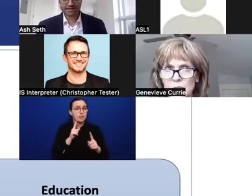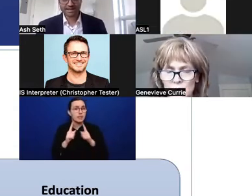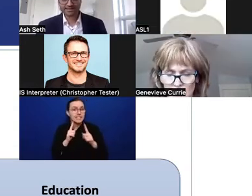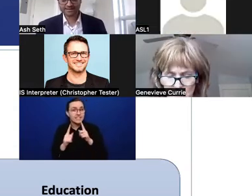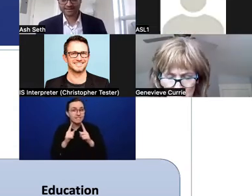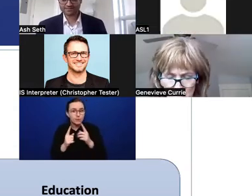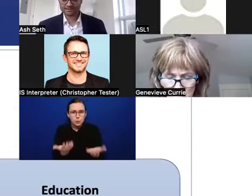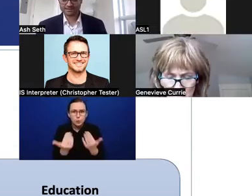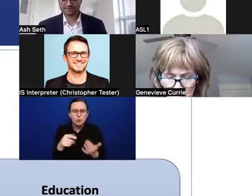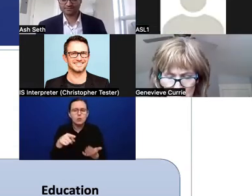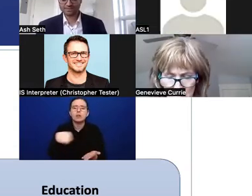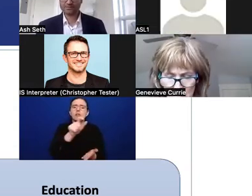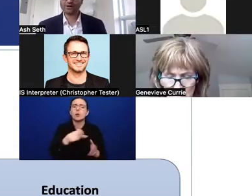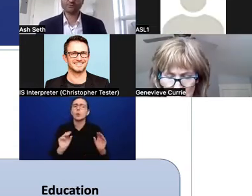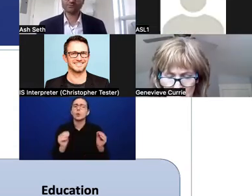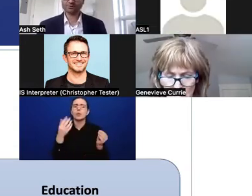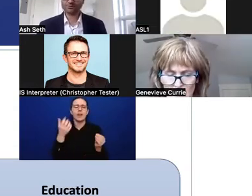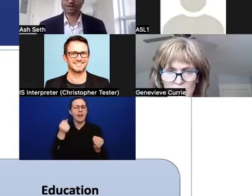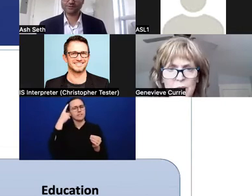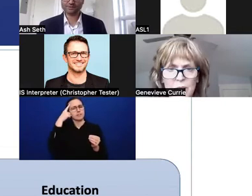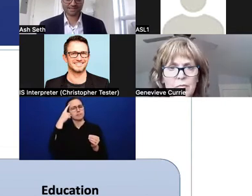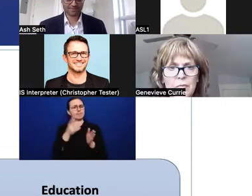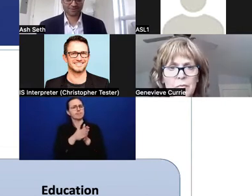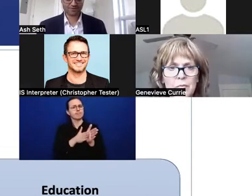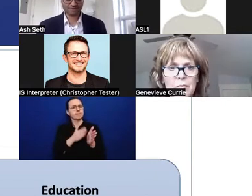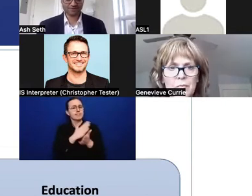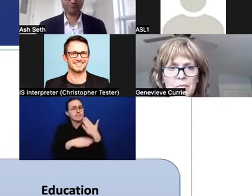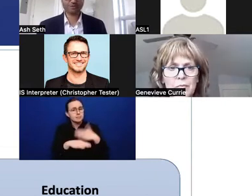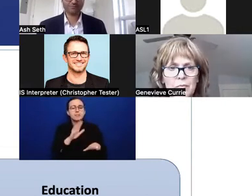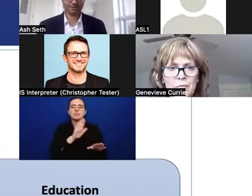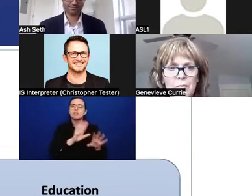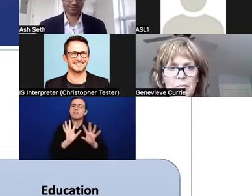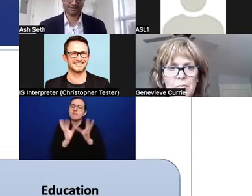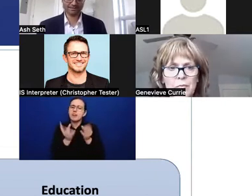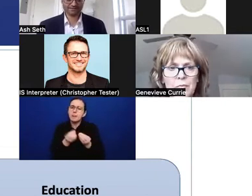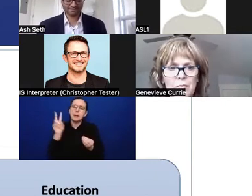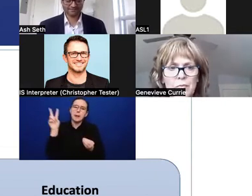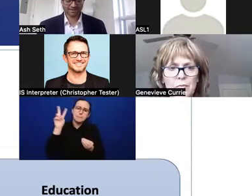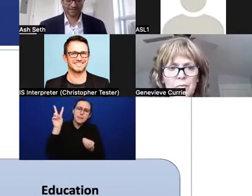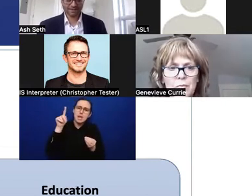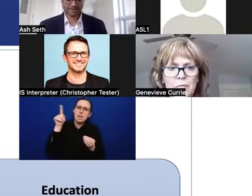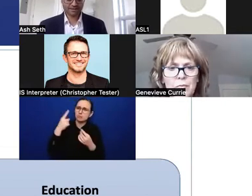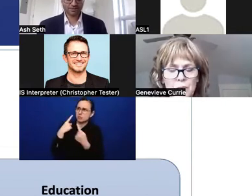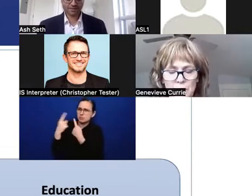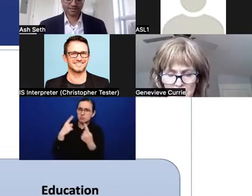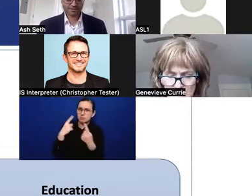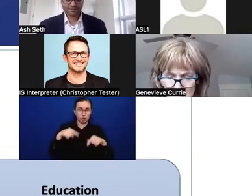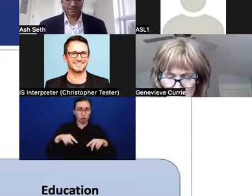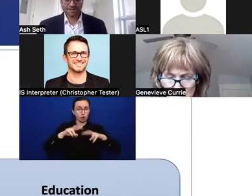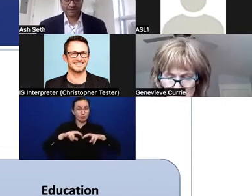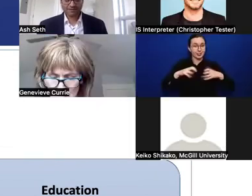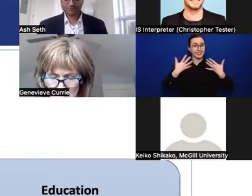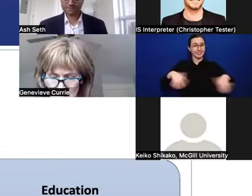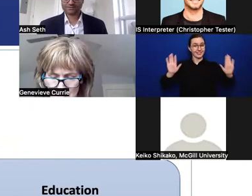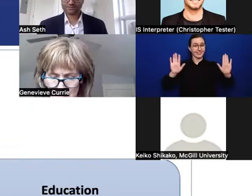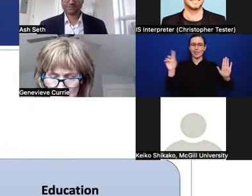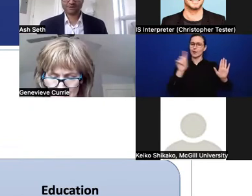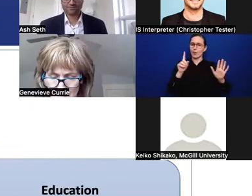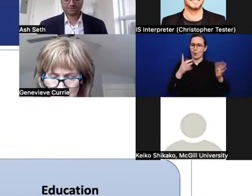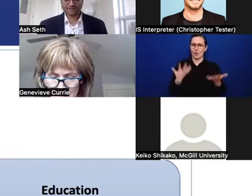still analyzing these results, but thought we would provide you a snapshot of preliminary results. To begin, many youth